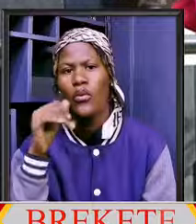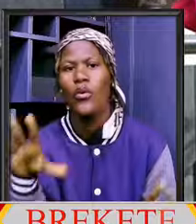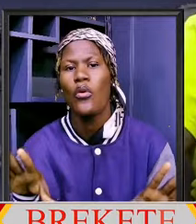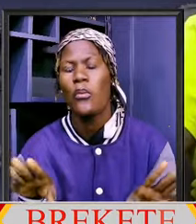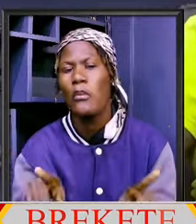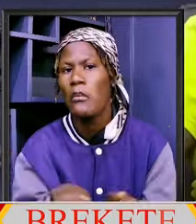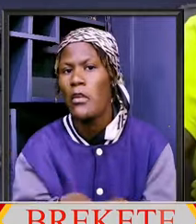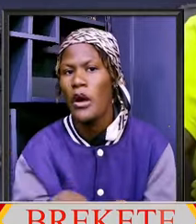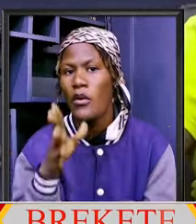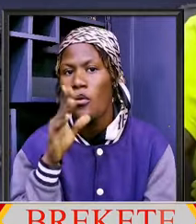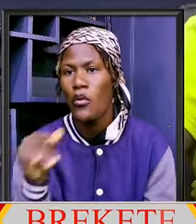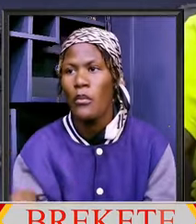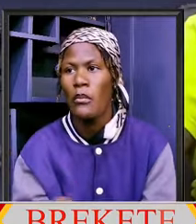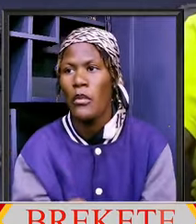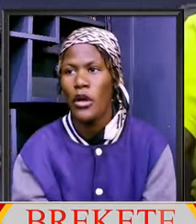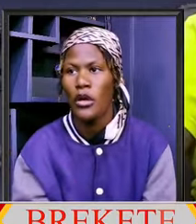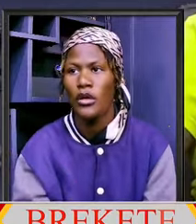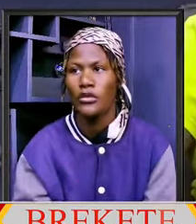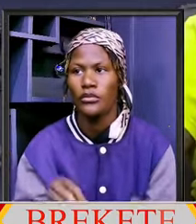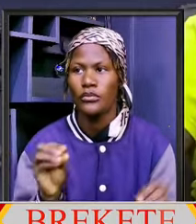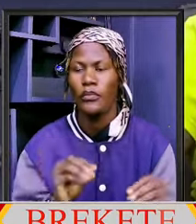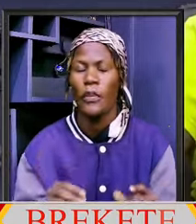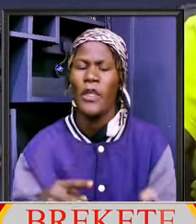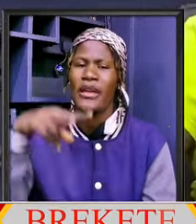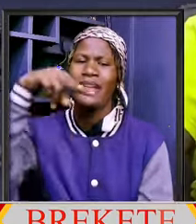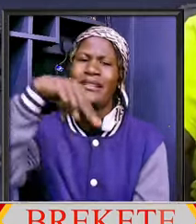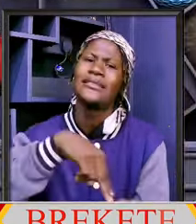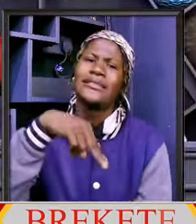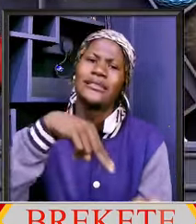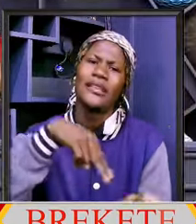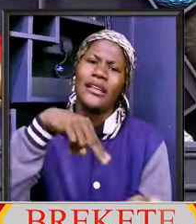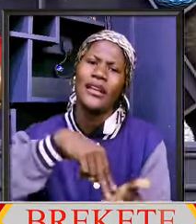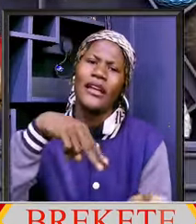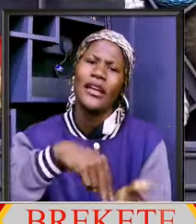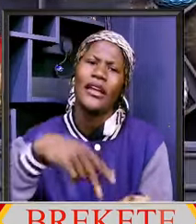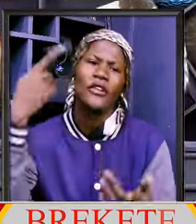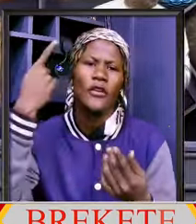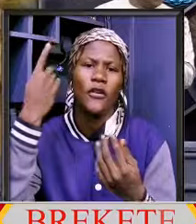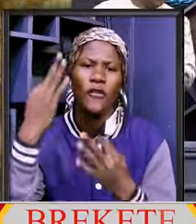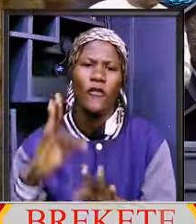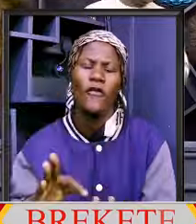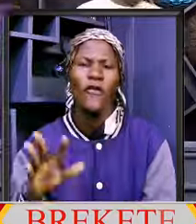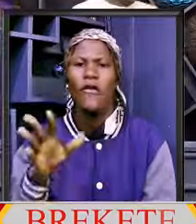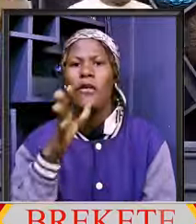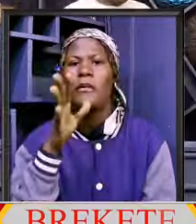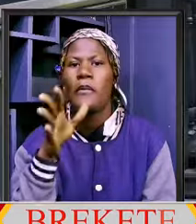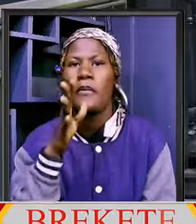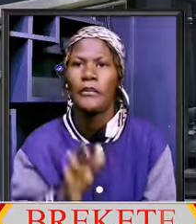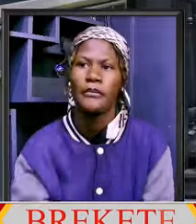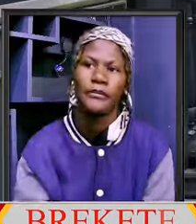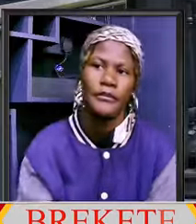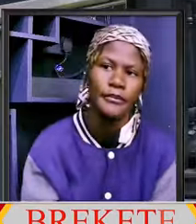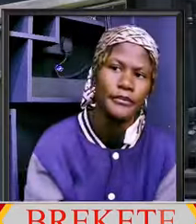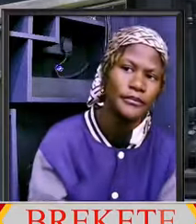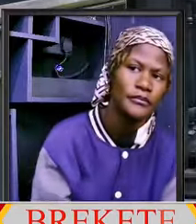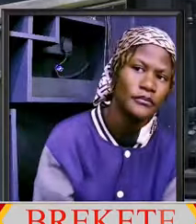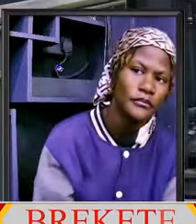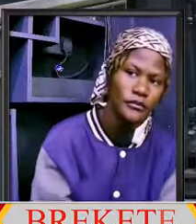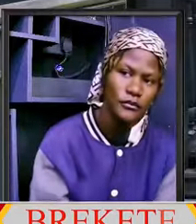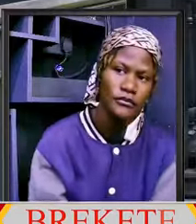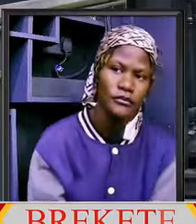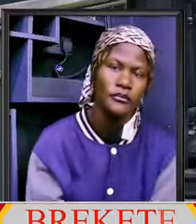fact, if na ting say mama deserves standing ovation, let's give mama a standing ovation. Mama, all of us stand up now.